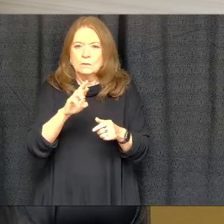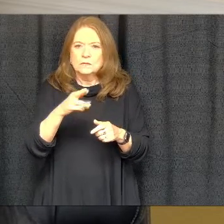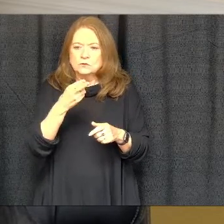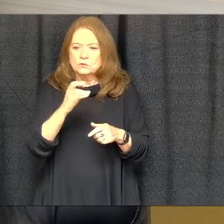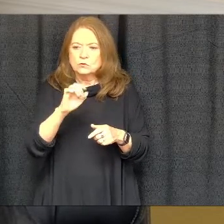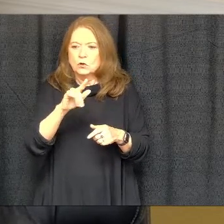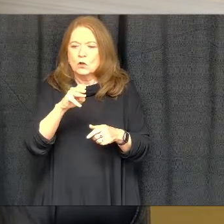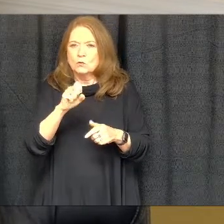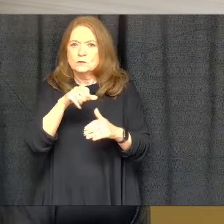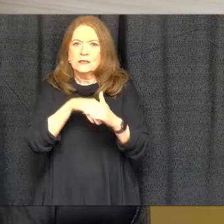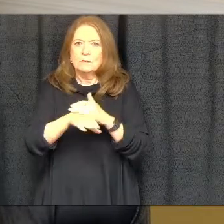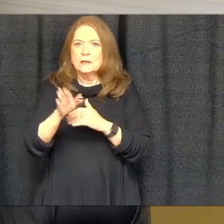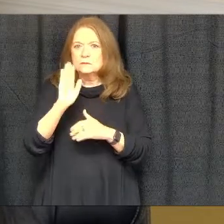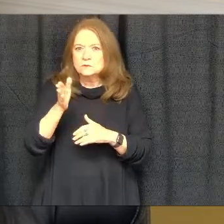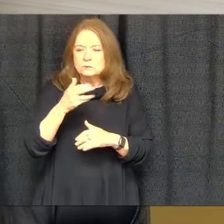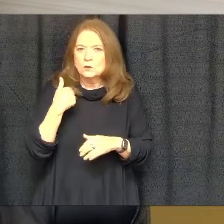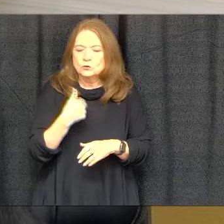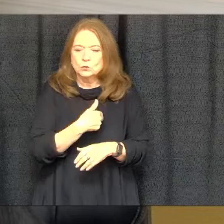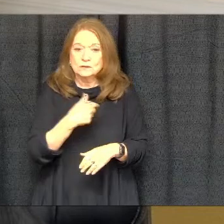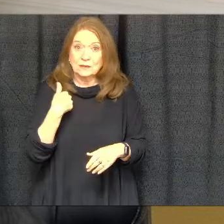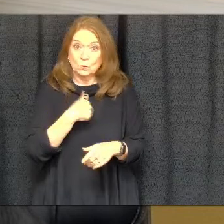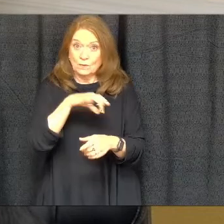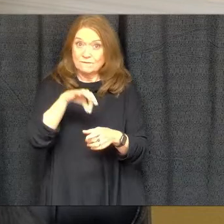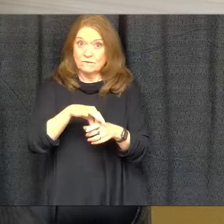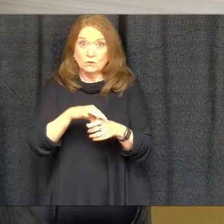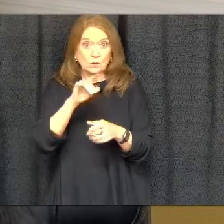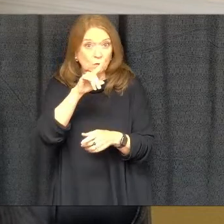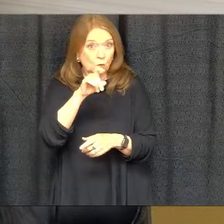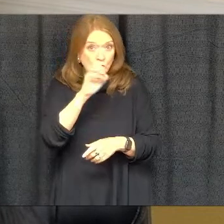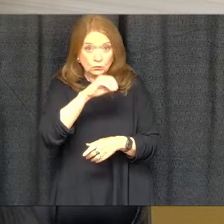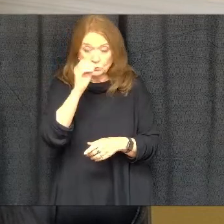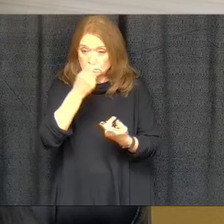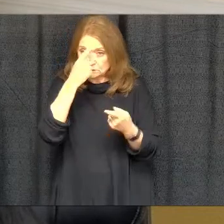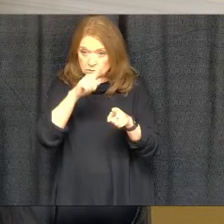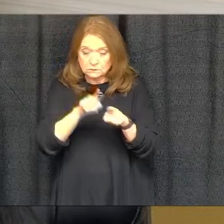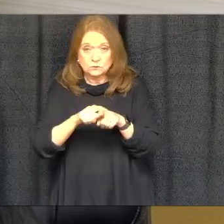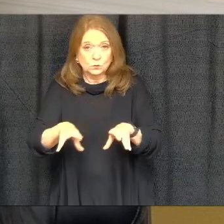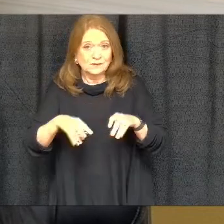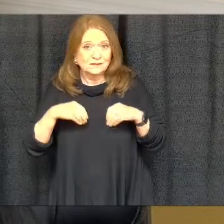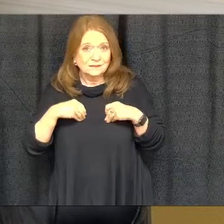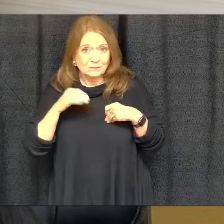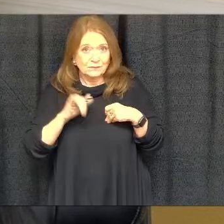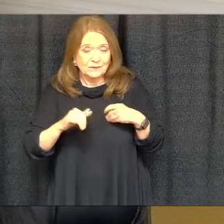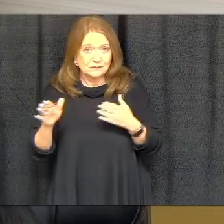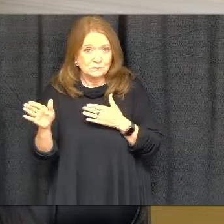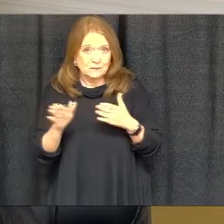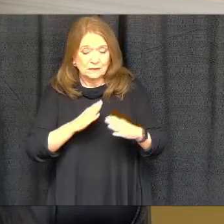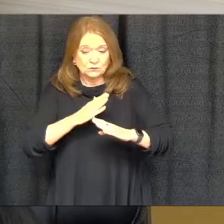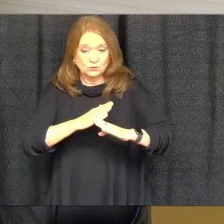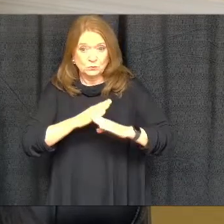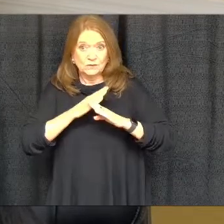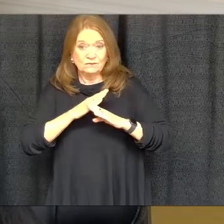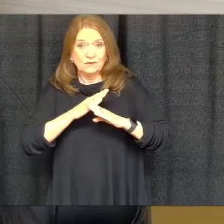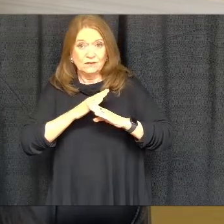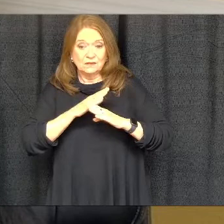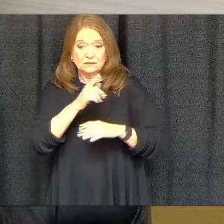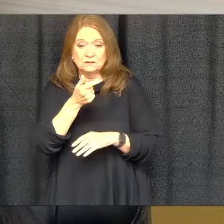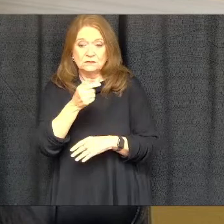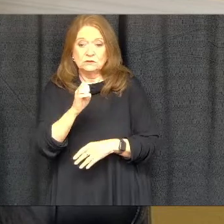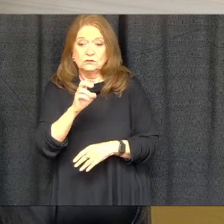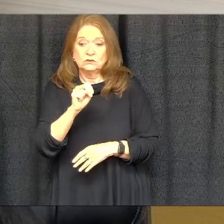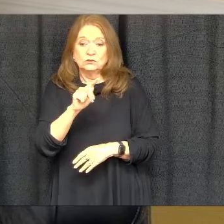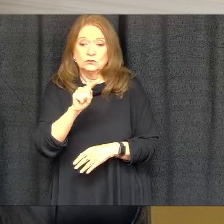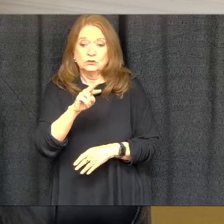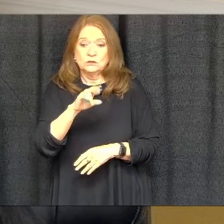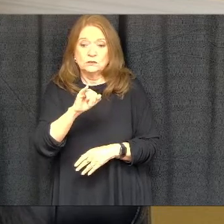in and spoke to us, and we voted unanimously to accept this plan to prevent gentrification in the area